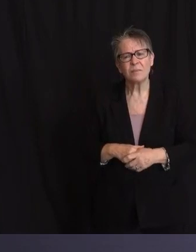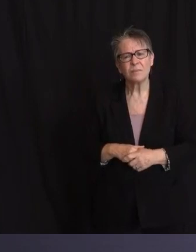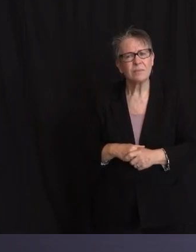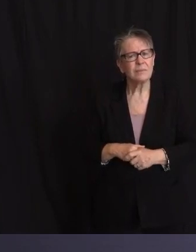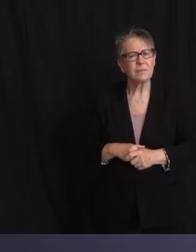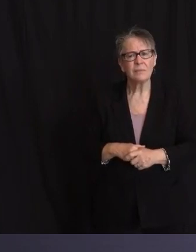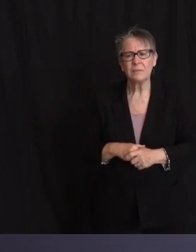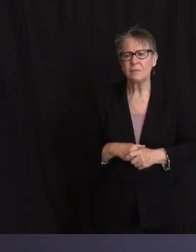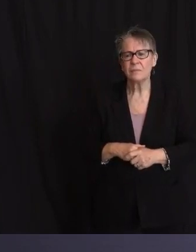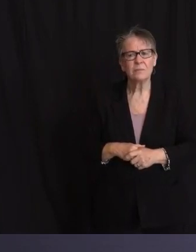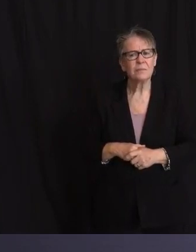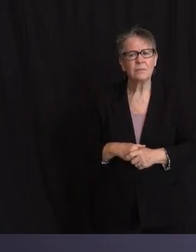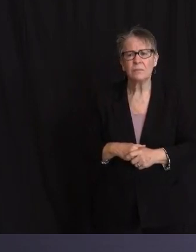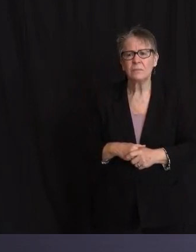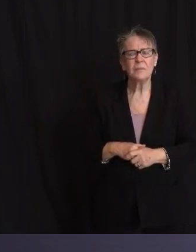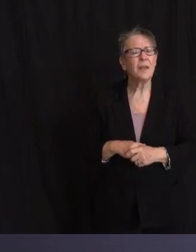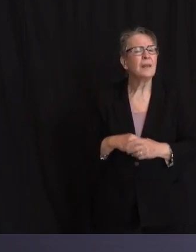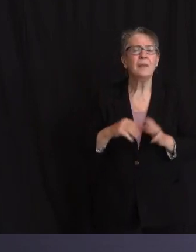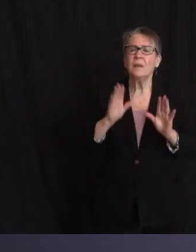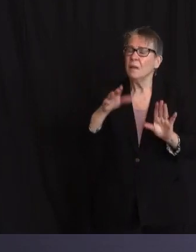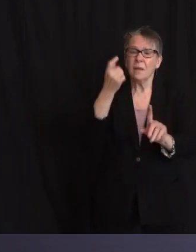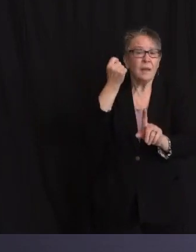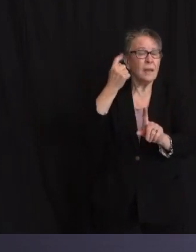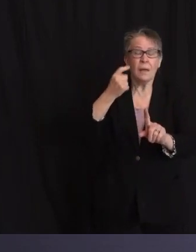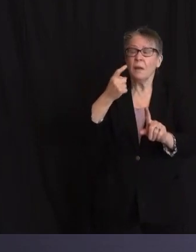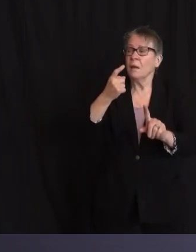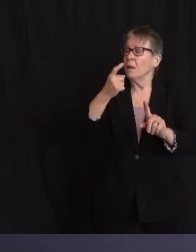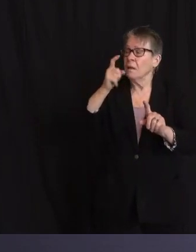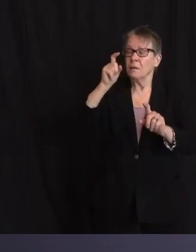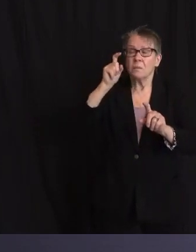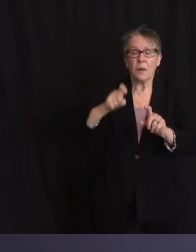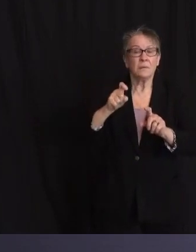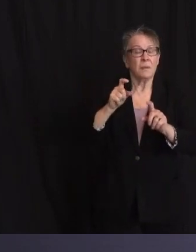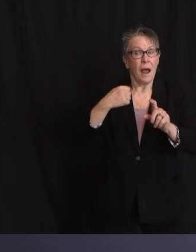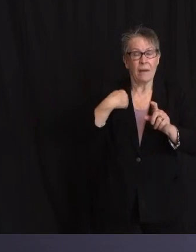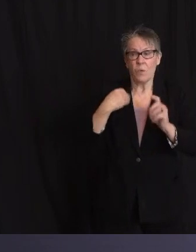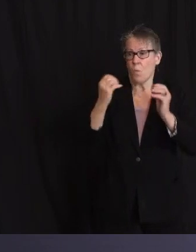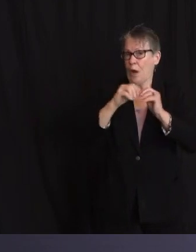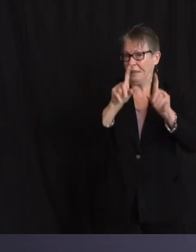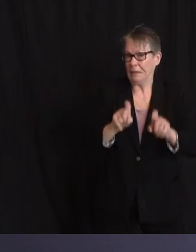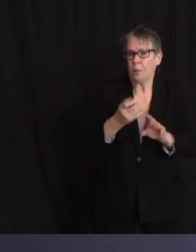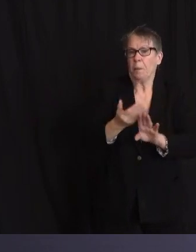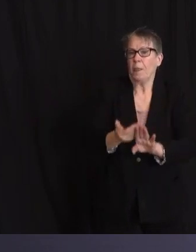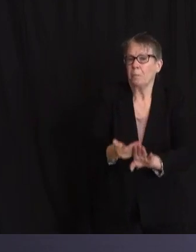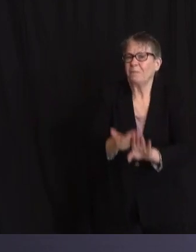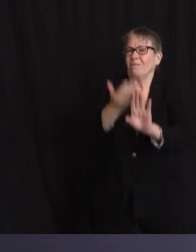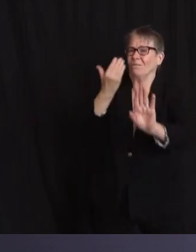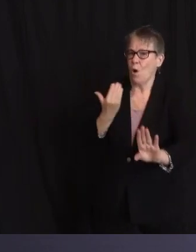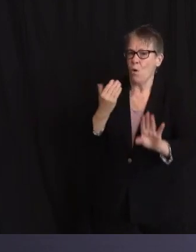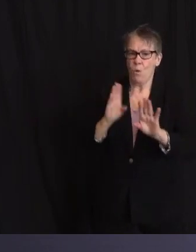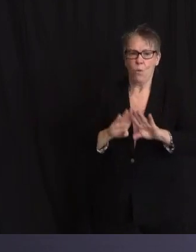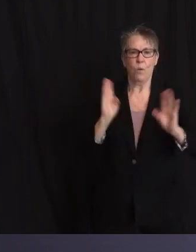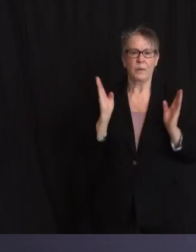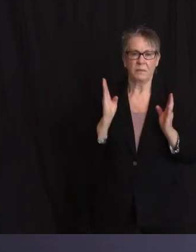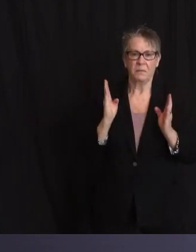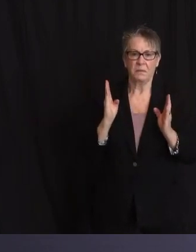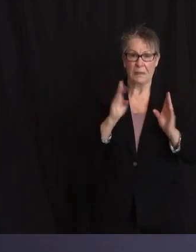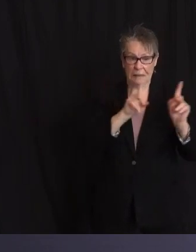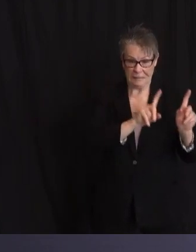means it's got, in my opinion, we've got to be in a completely different place in the next 4 to 6 weeks, is the way I think about it. You good